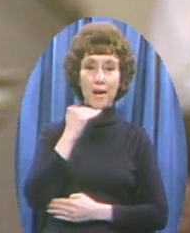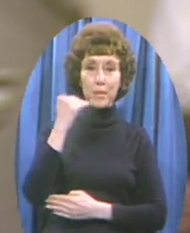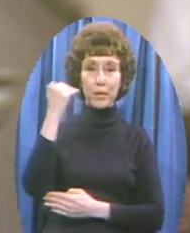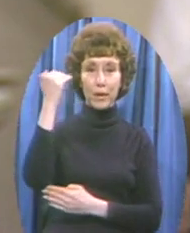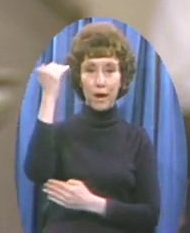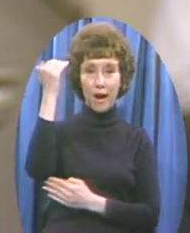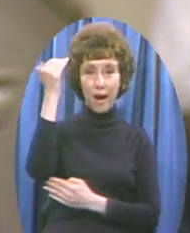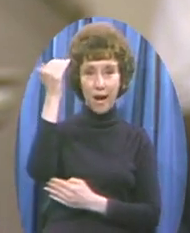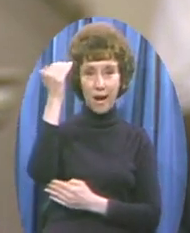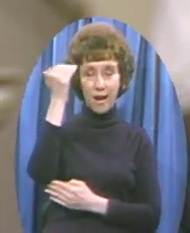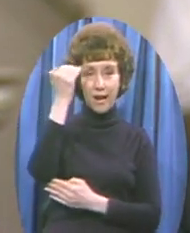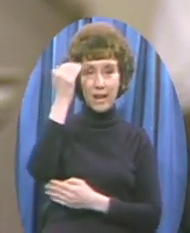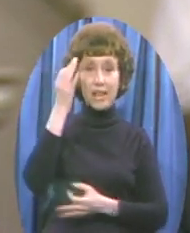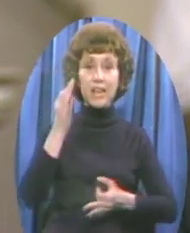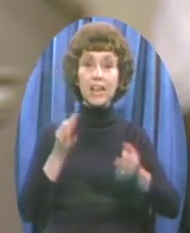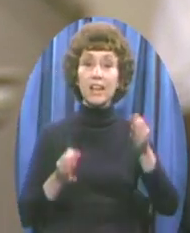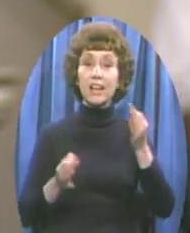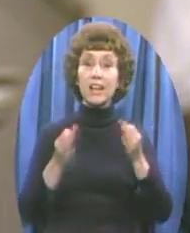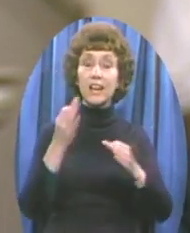brow. If